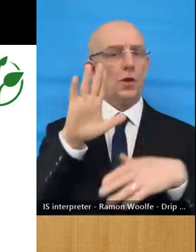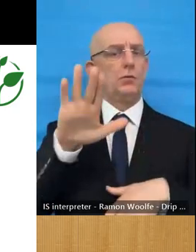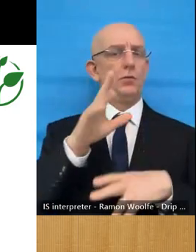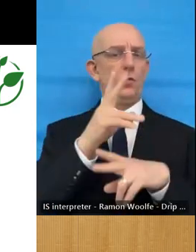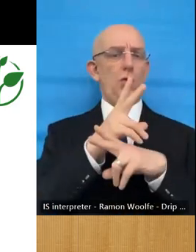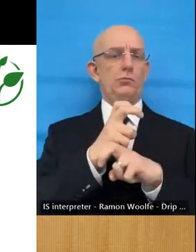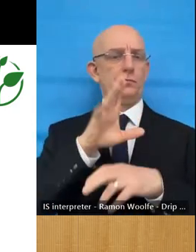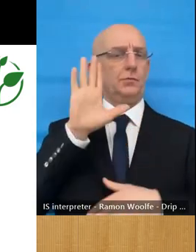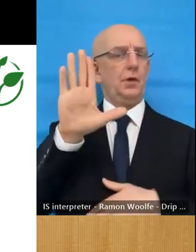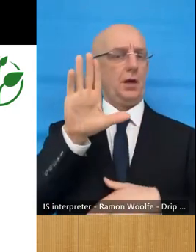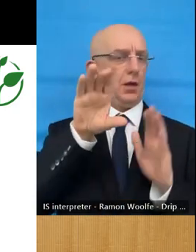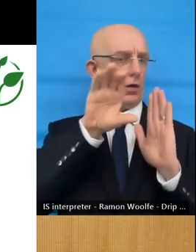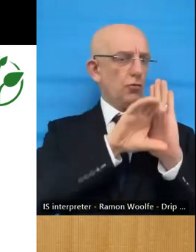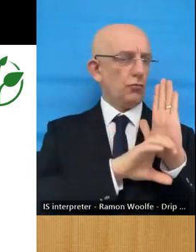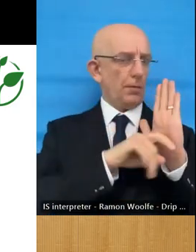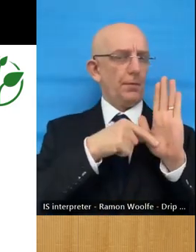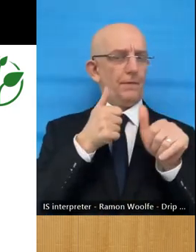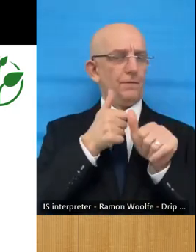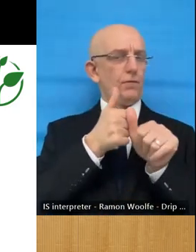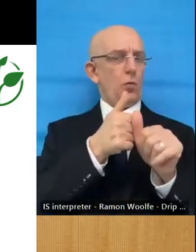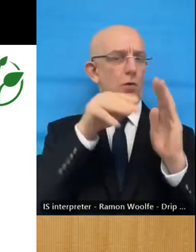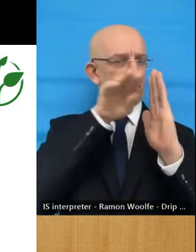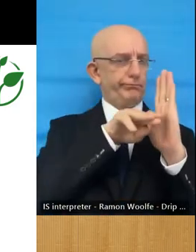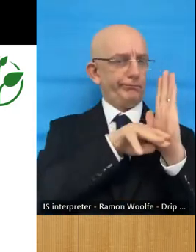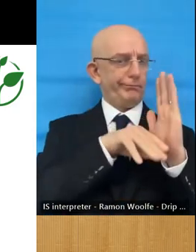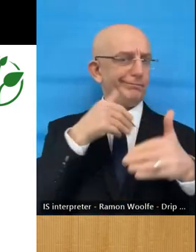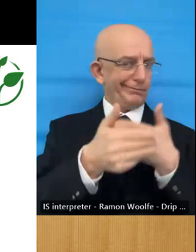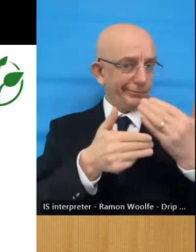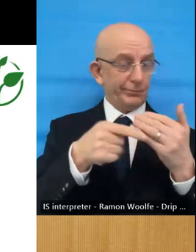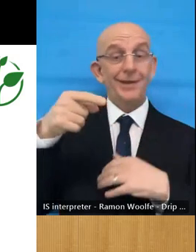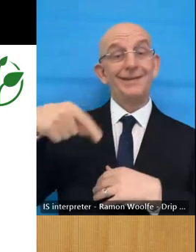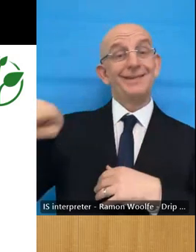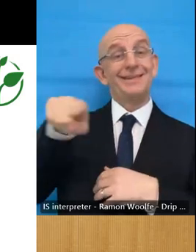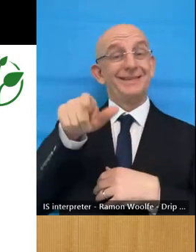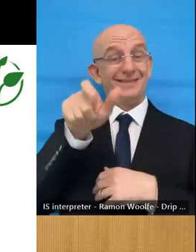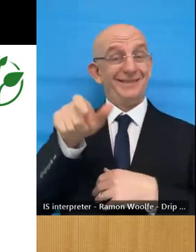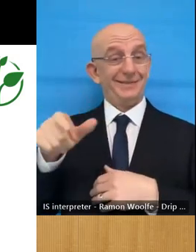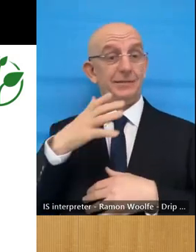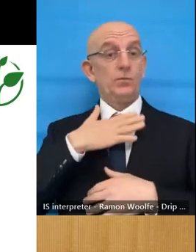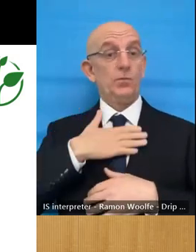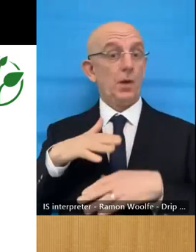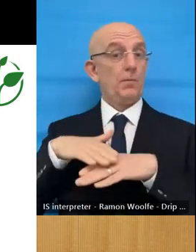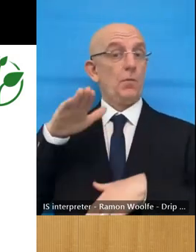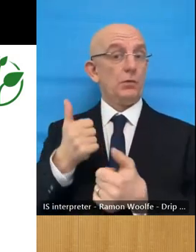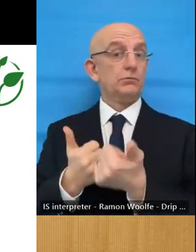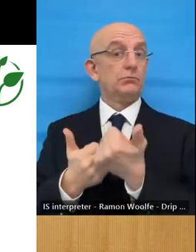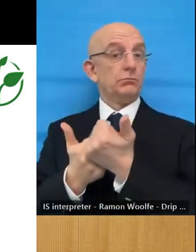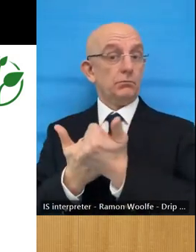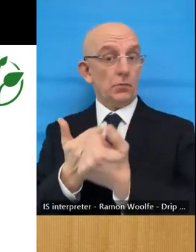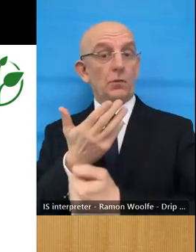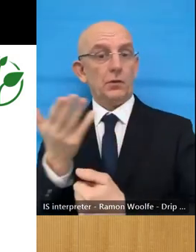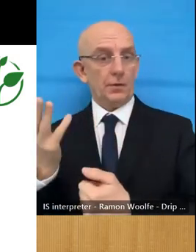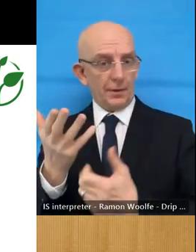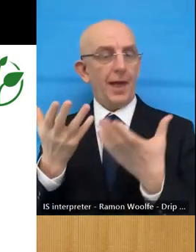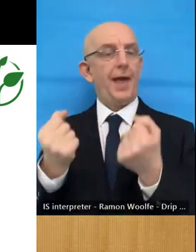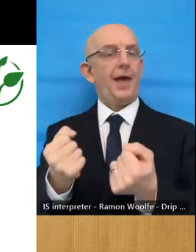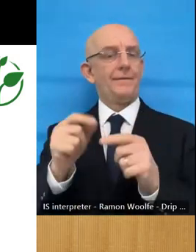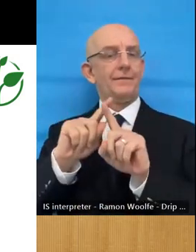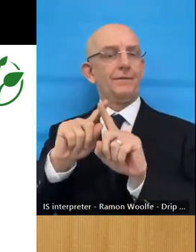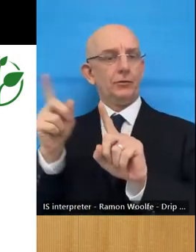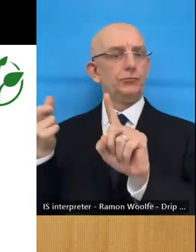required, students with disabilities are granted extended time for exams. Additional activities such as special